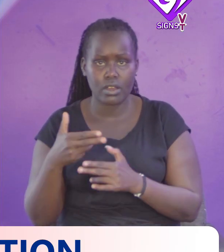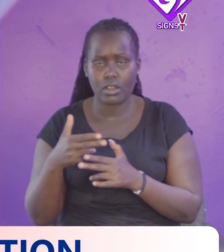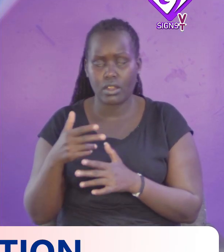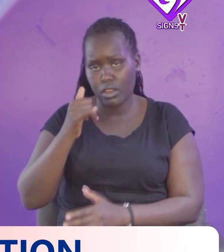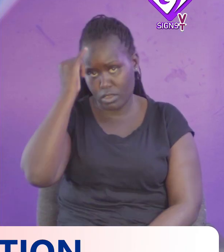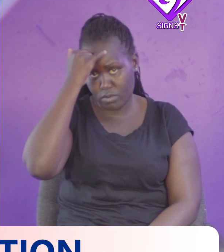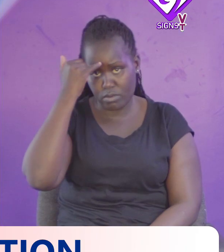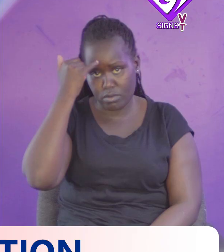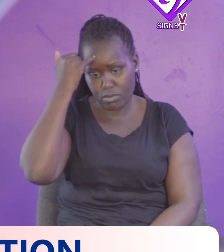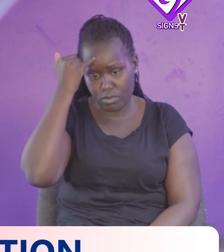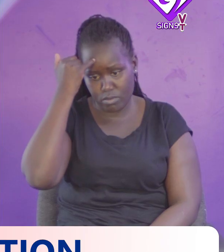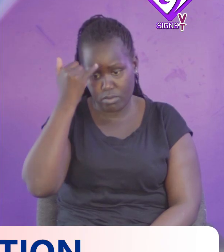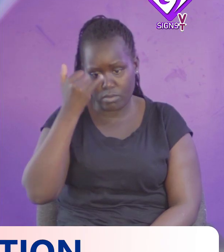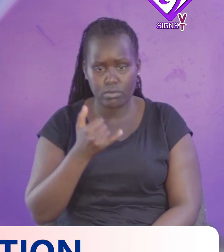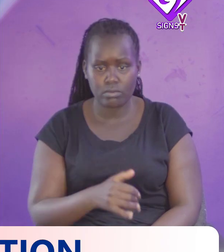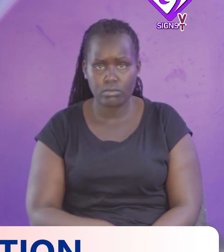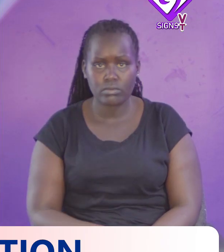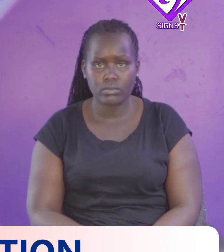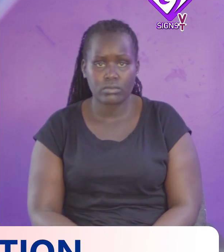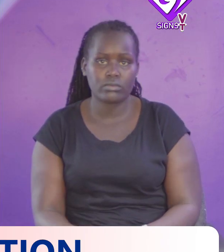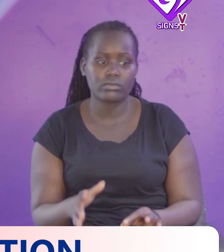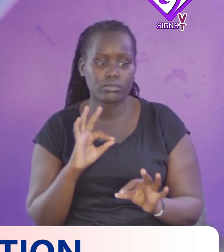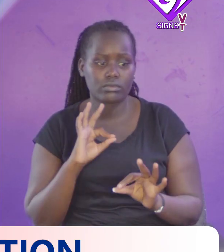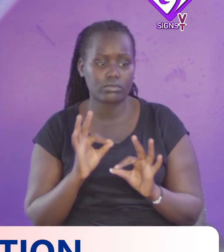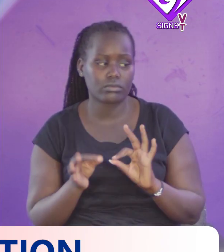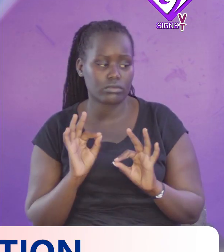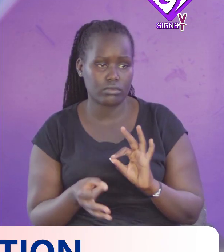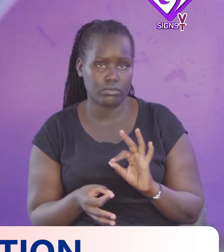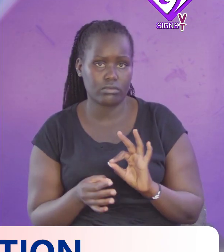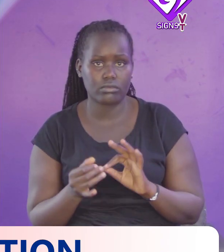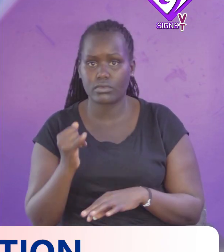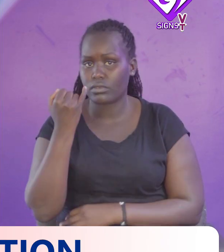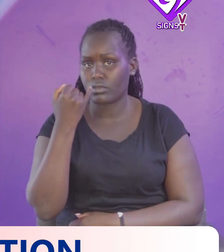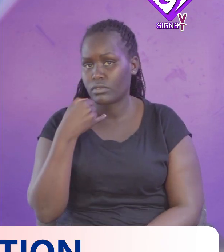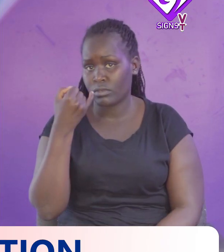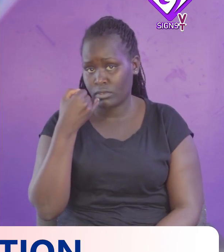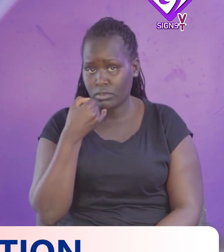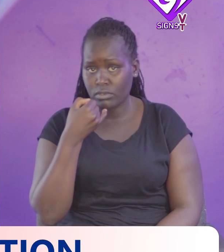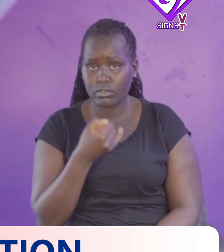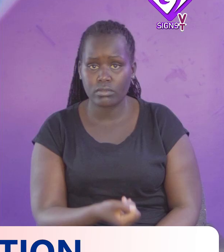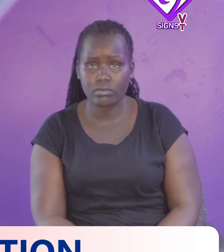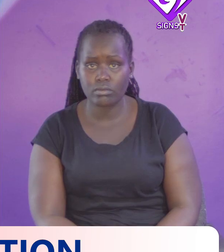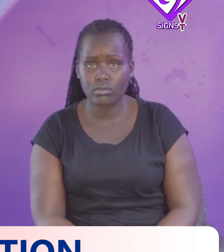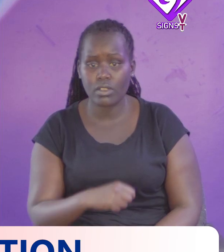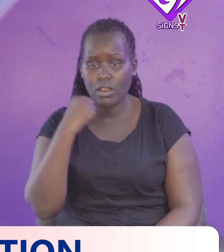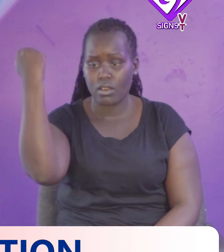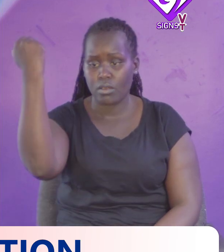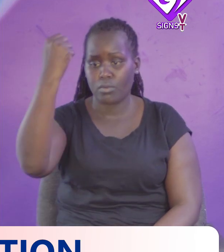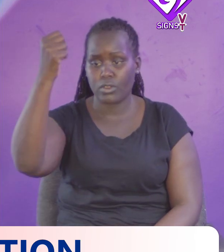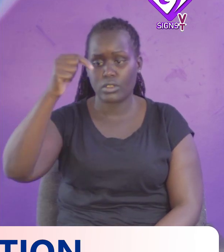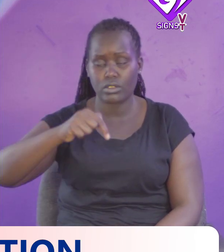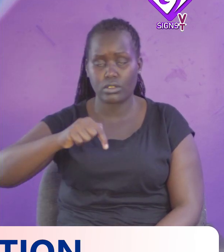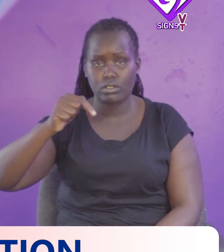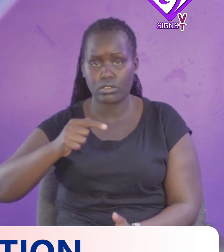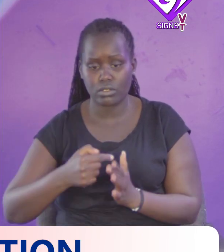Jonas Simba. Our sign language interpreter is Irene Chebiwot. Politics Today is